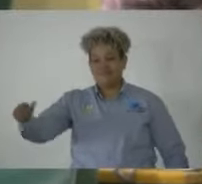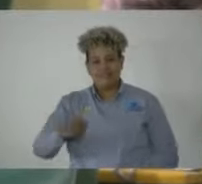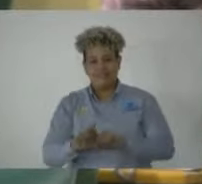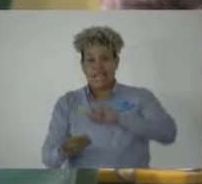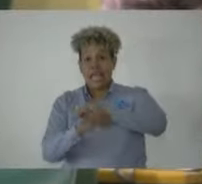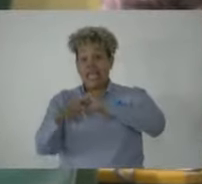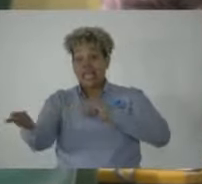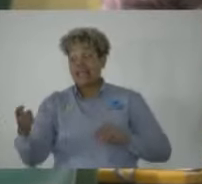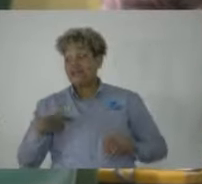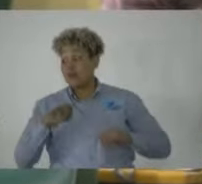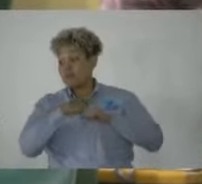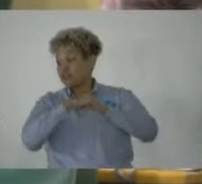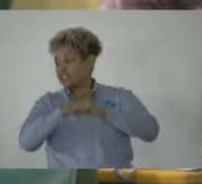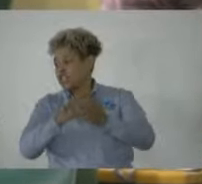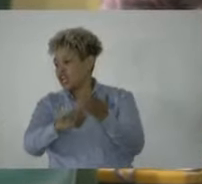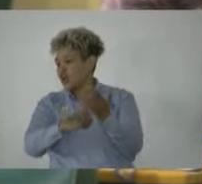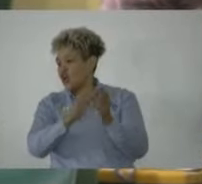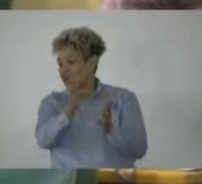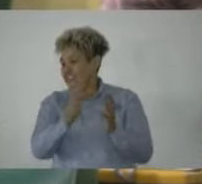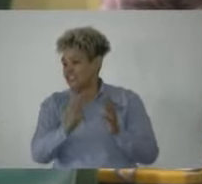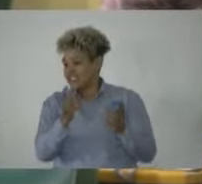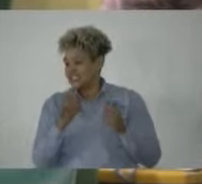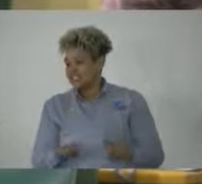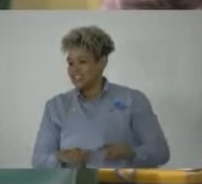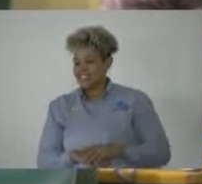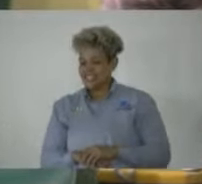Let's talk about protection and negotiation.